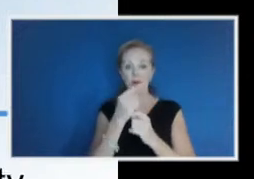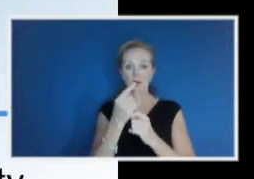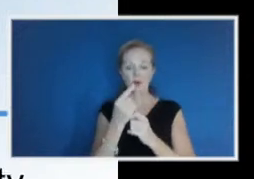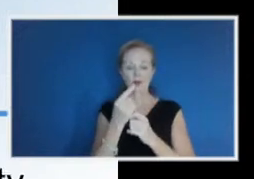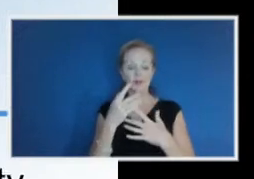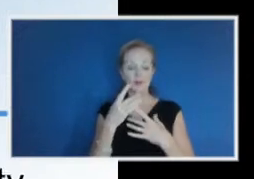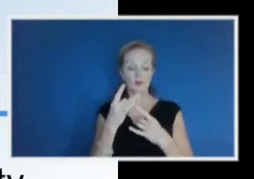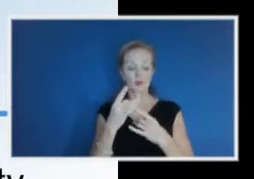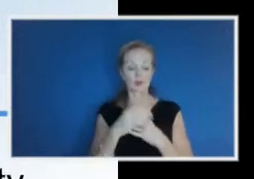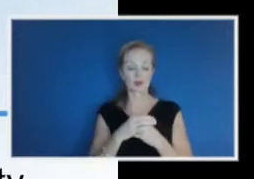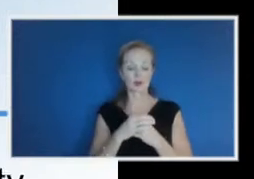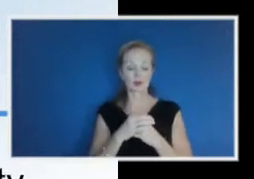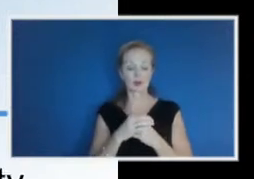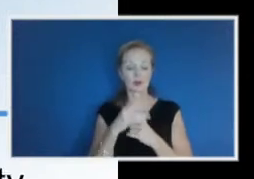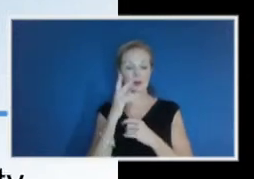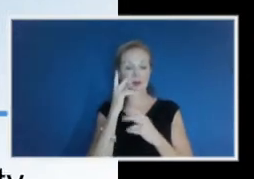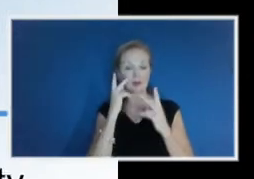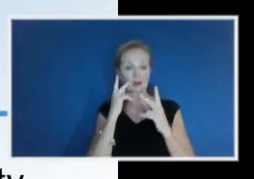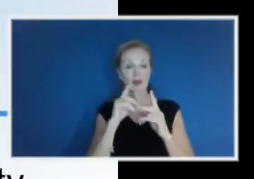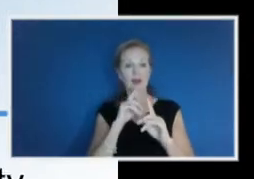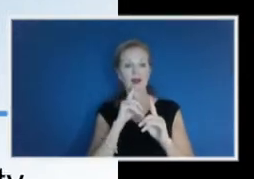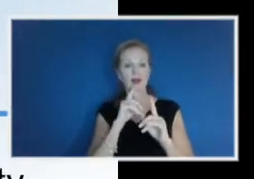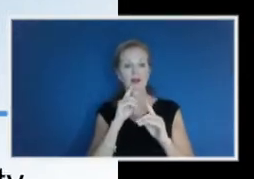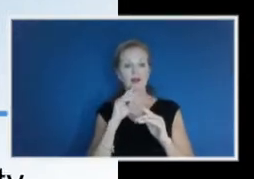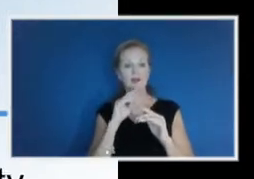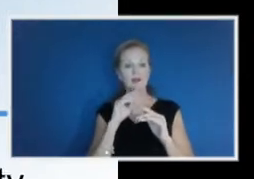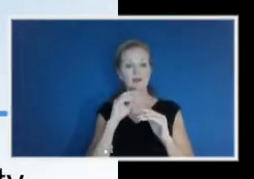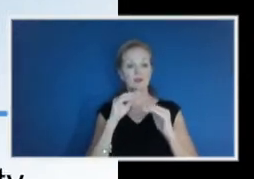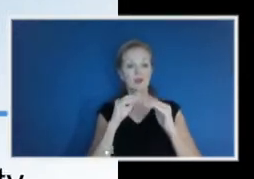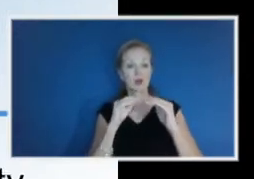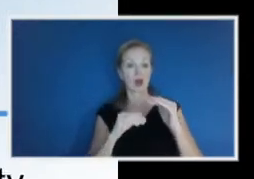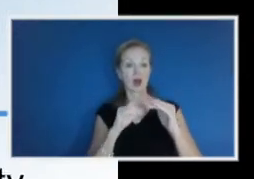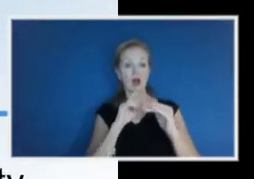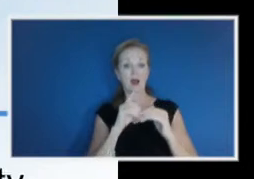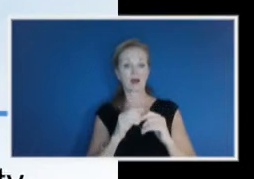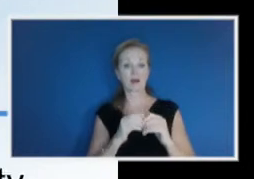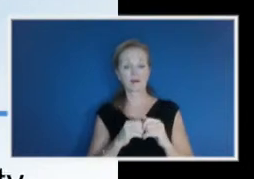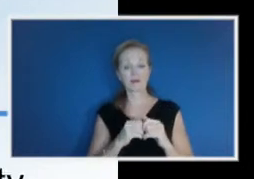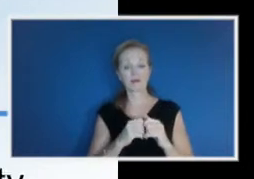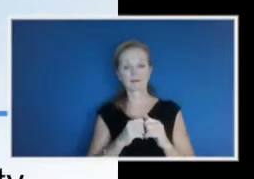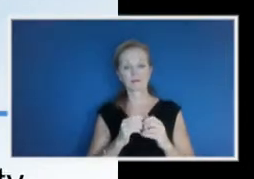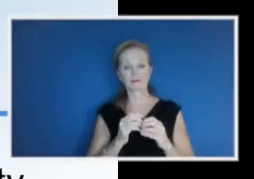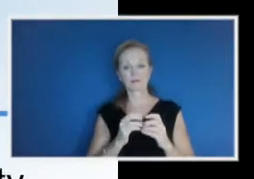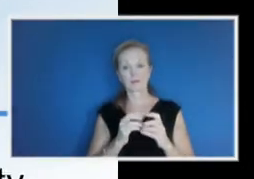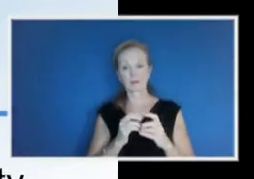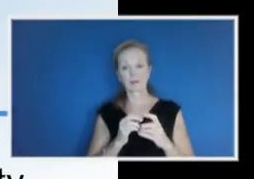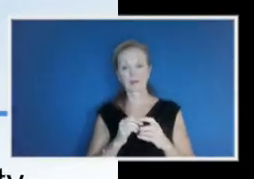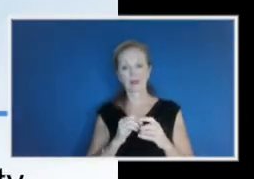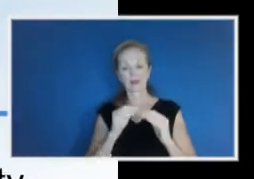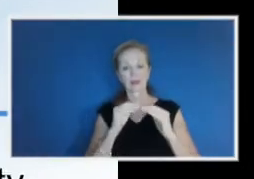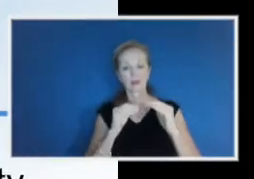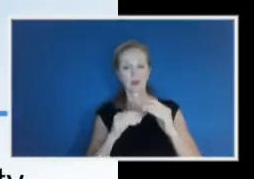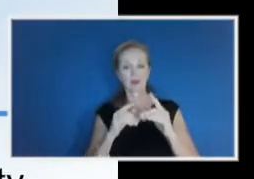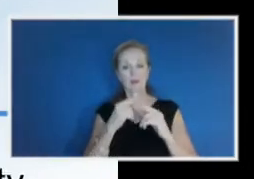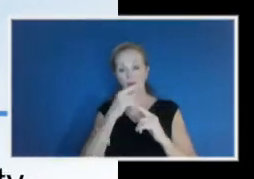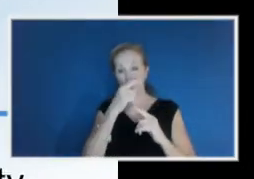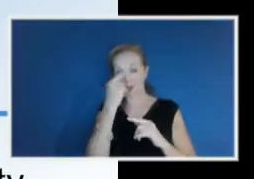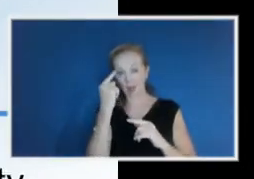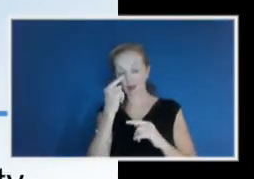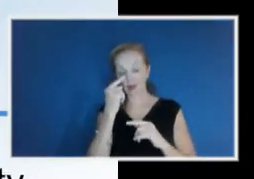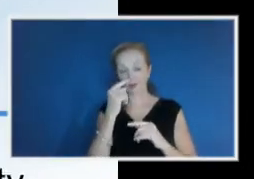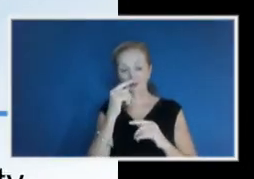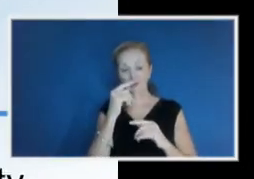interested. But you see there what the actual disparity ratios are. The disparity ratio for blacks is